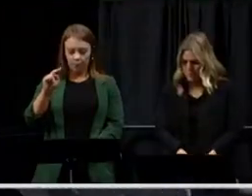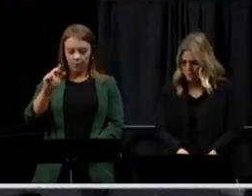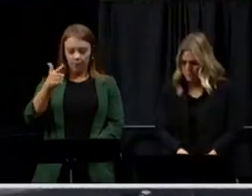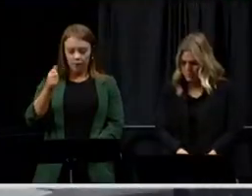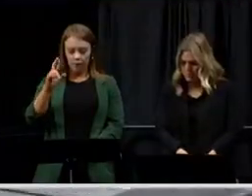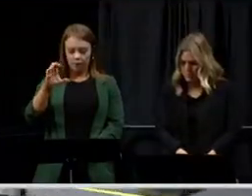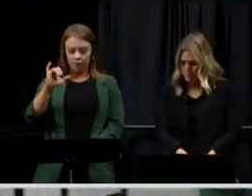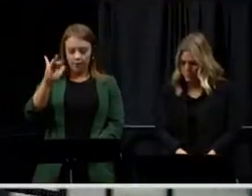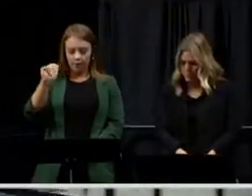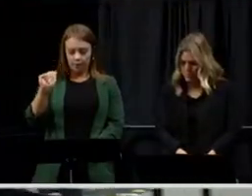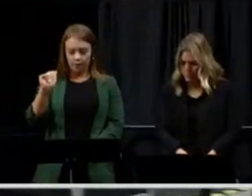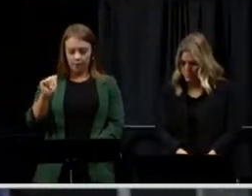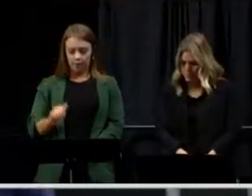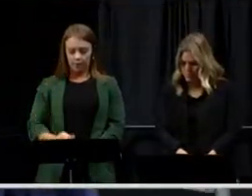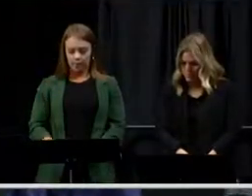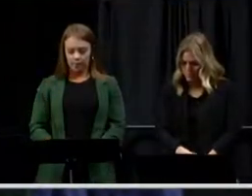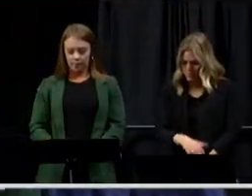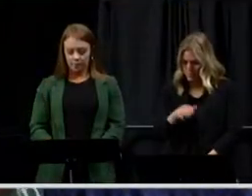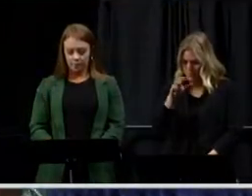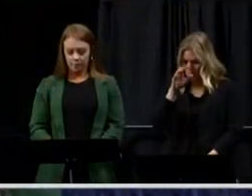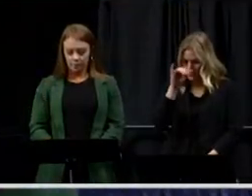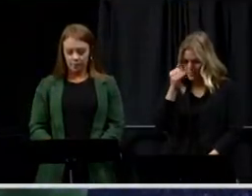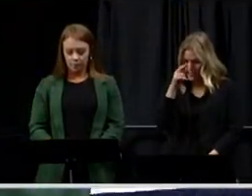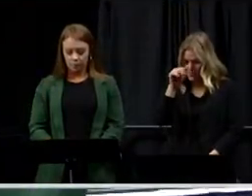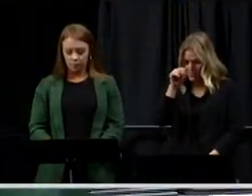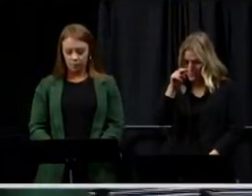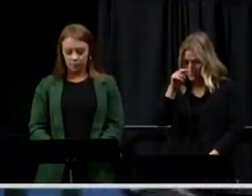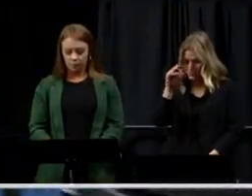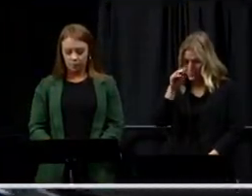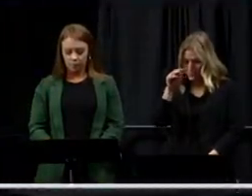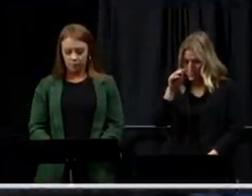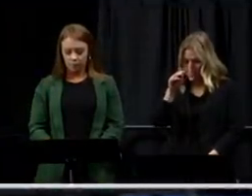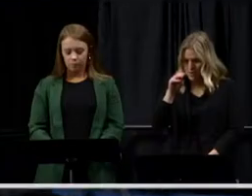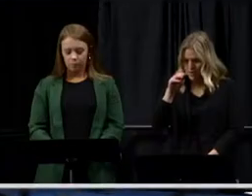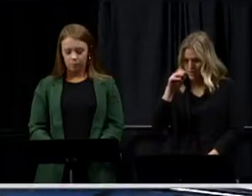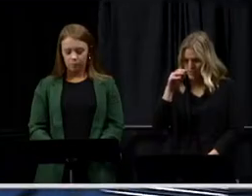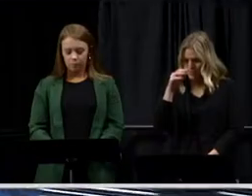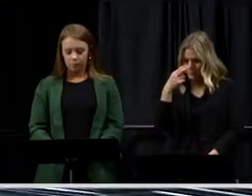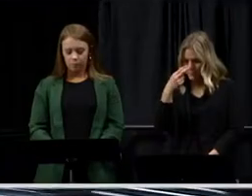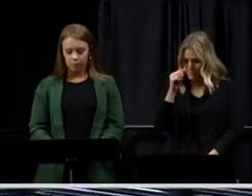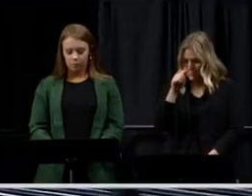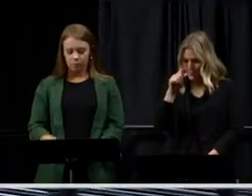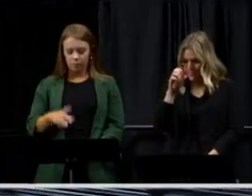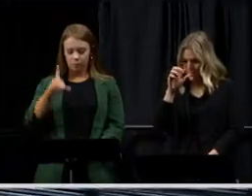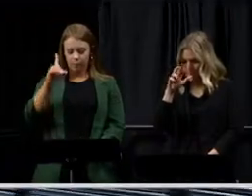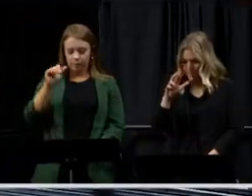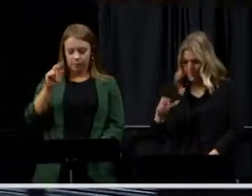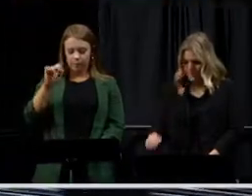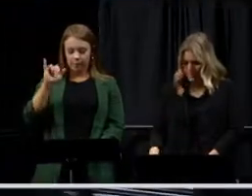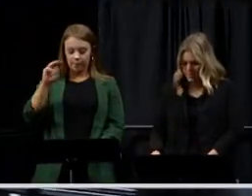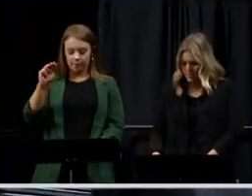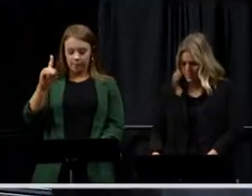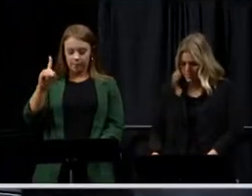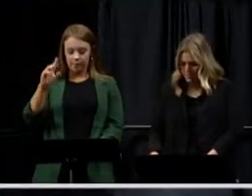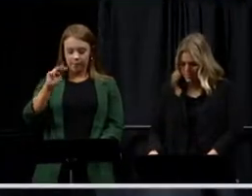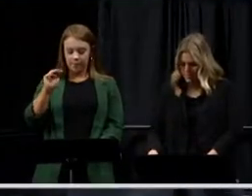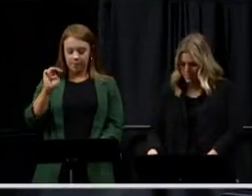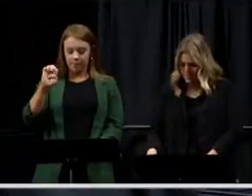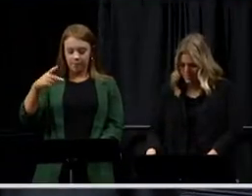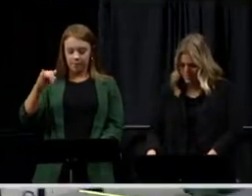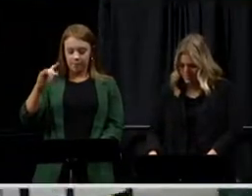Garcia. Juan Alberto Martinez Javier. David Macias